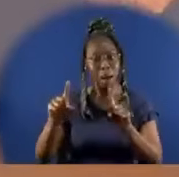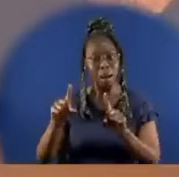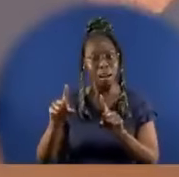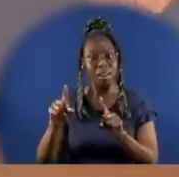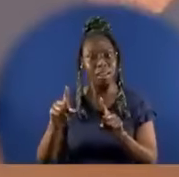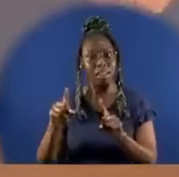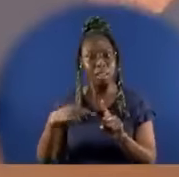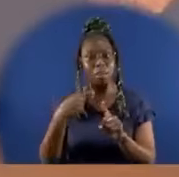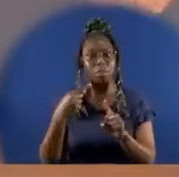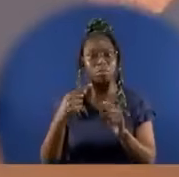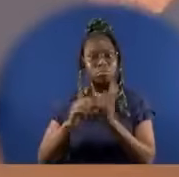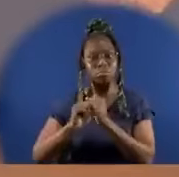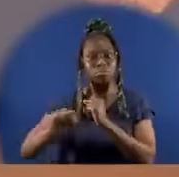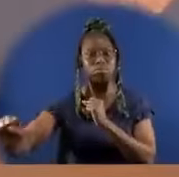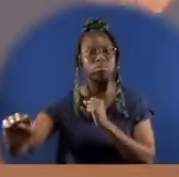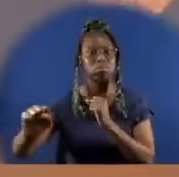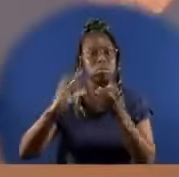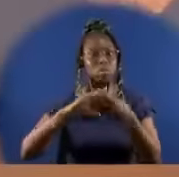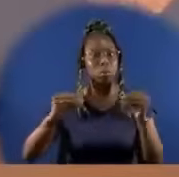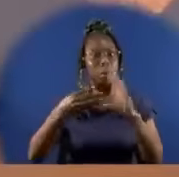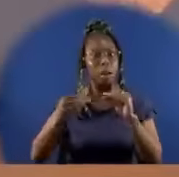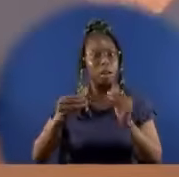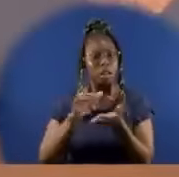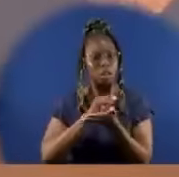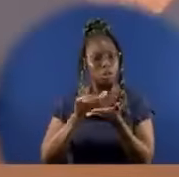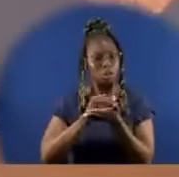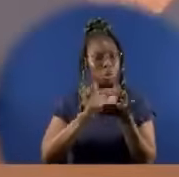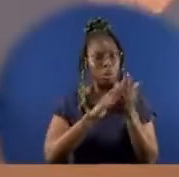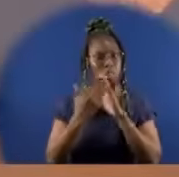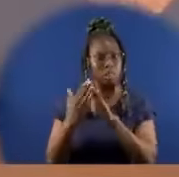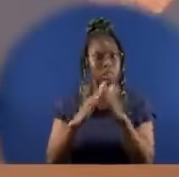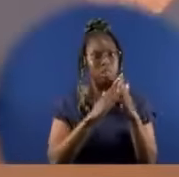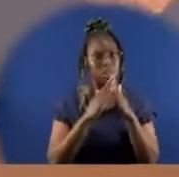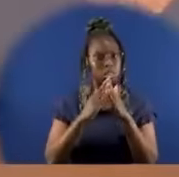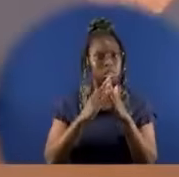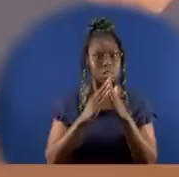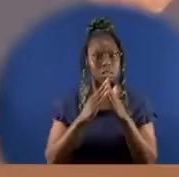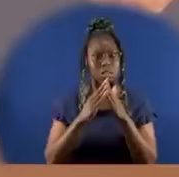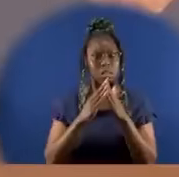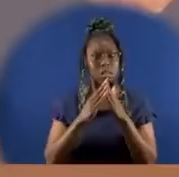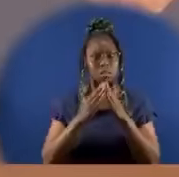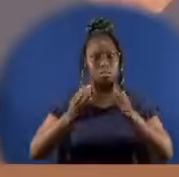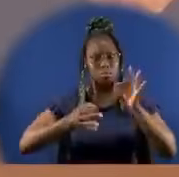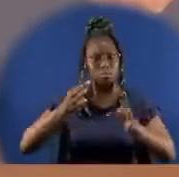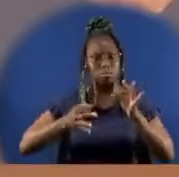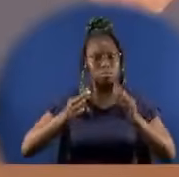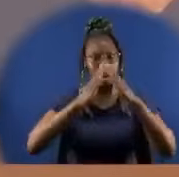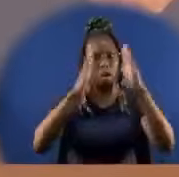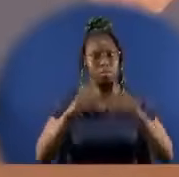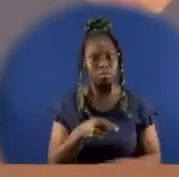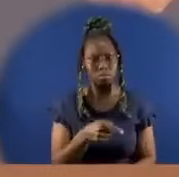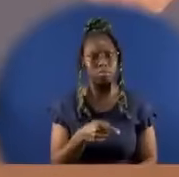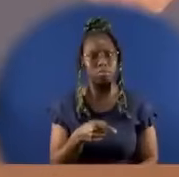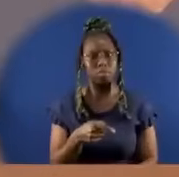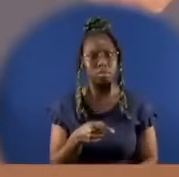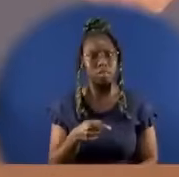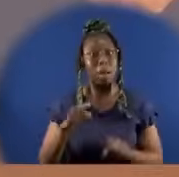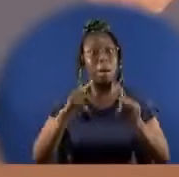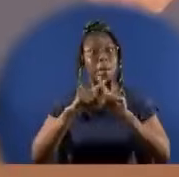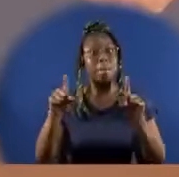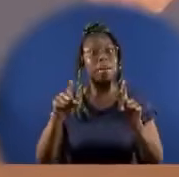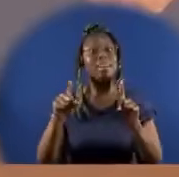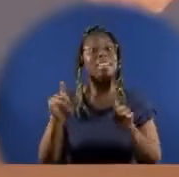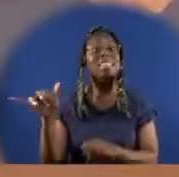that he was convicted in a New York City courthouse. I knew that. But then he said he was convicted in the